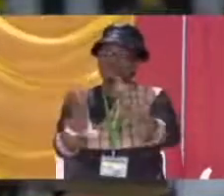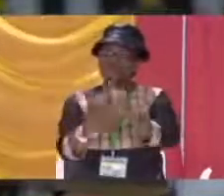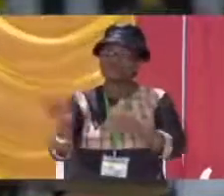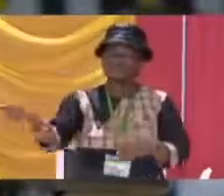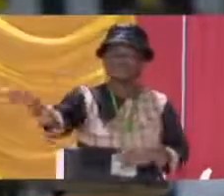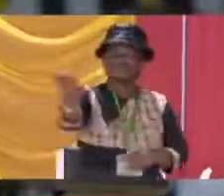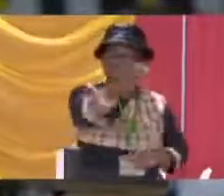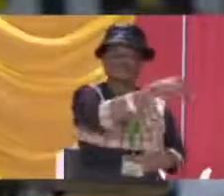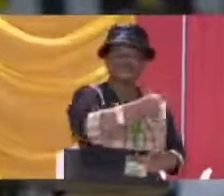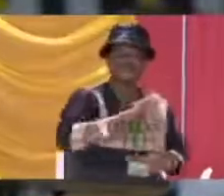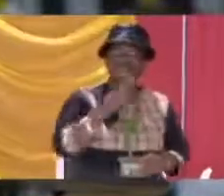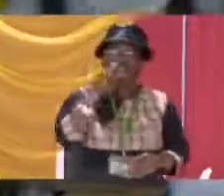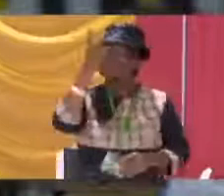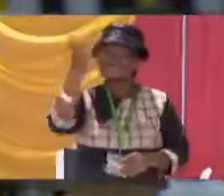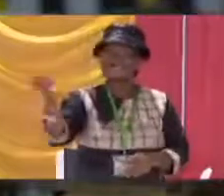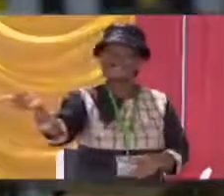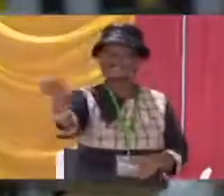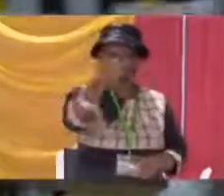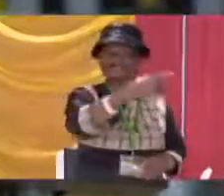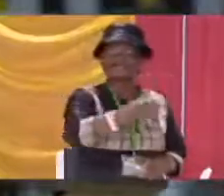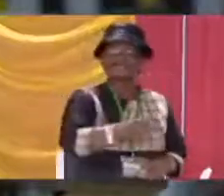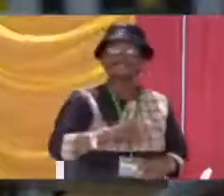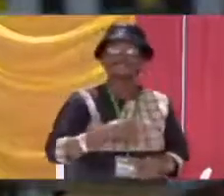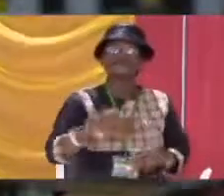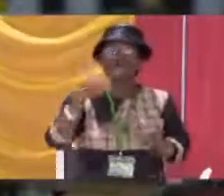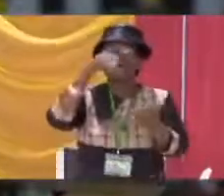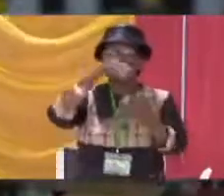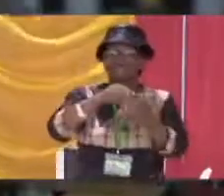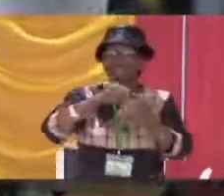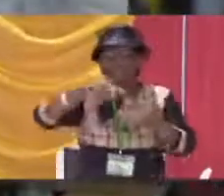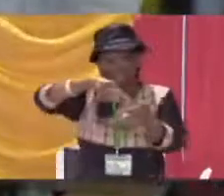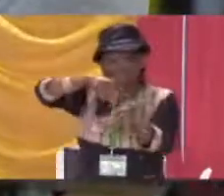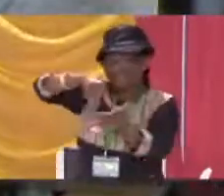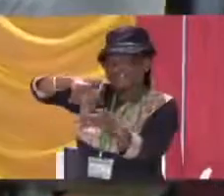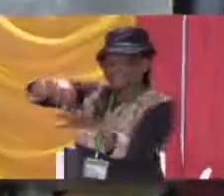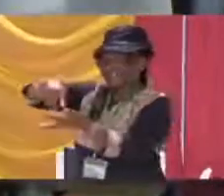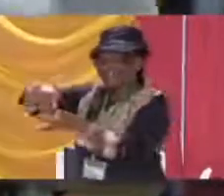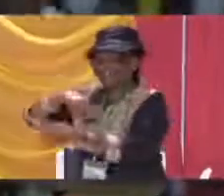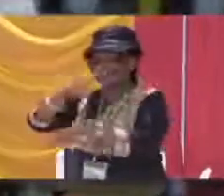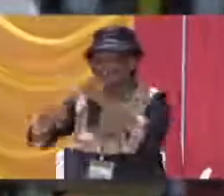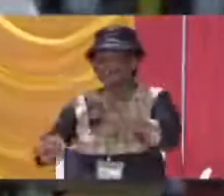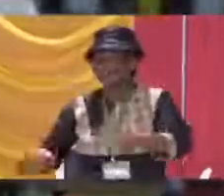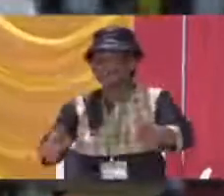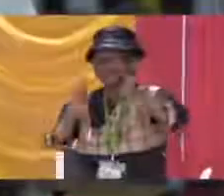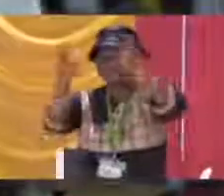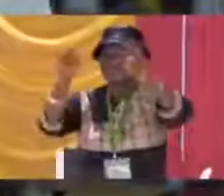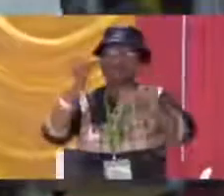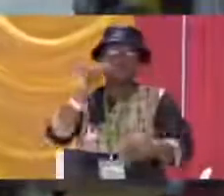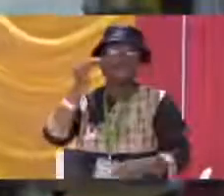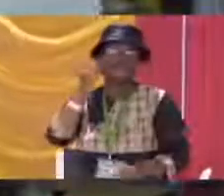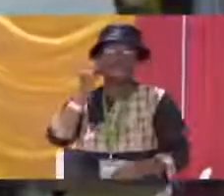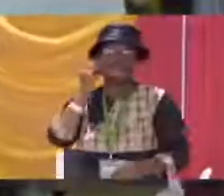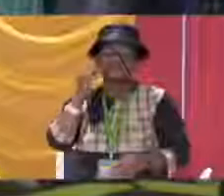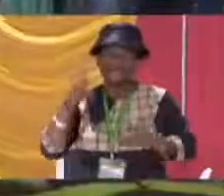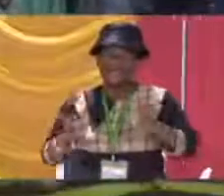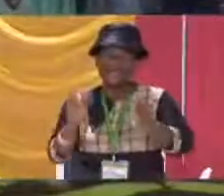you again. You can dance all the way home. Let someone shout hallelujah.